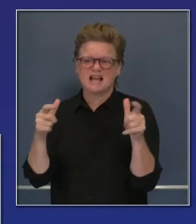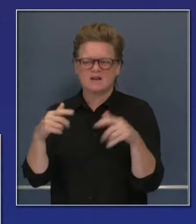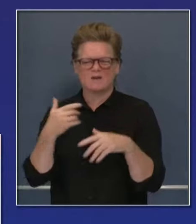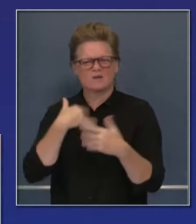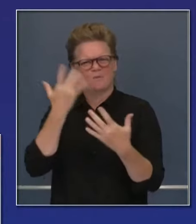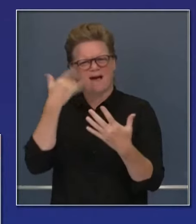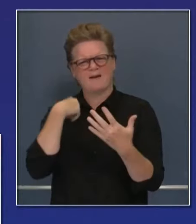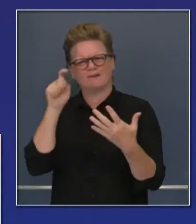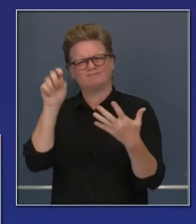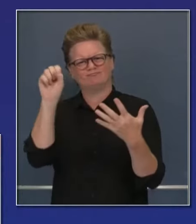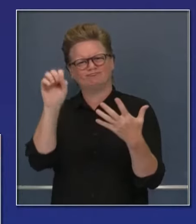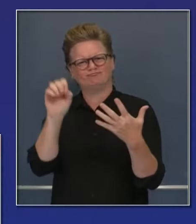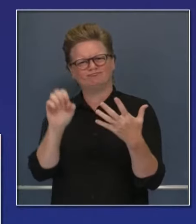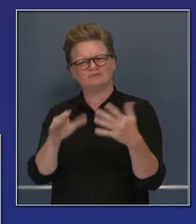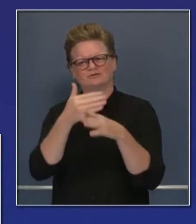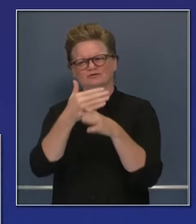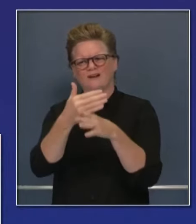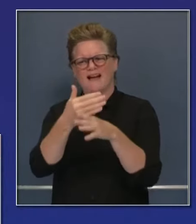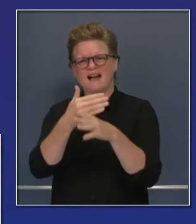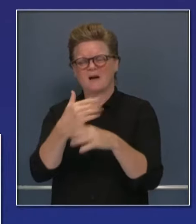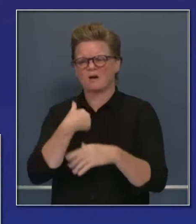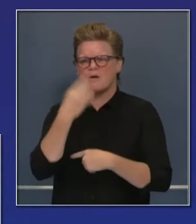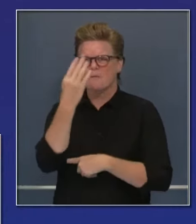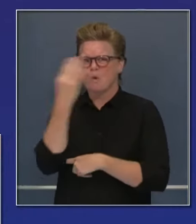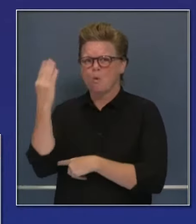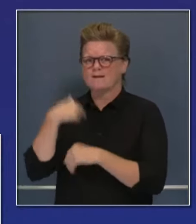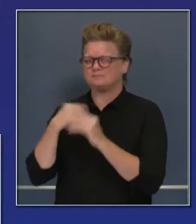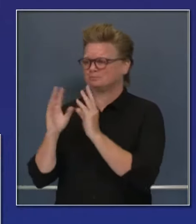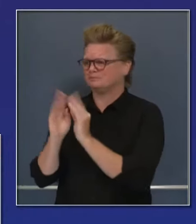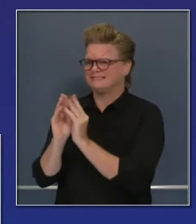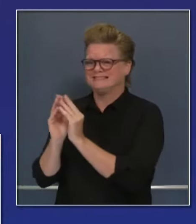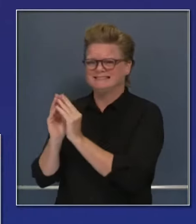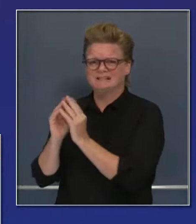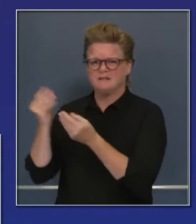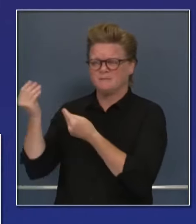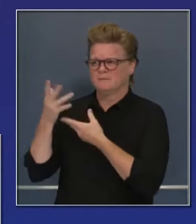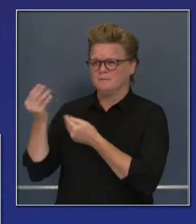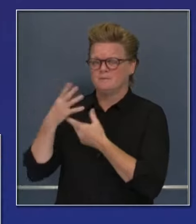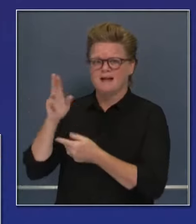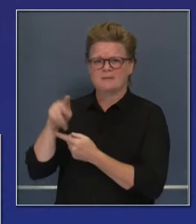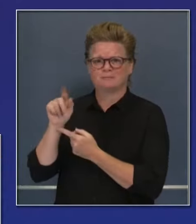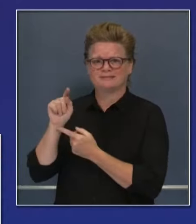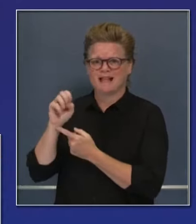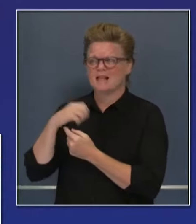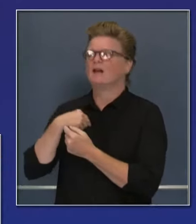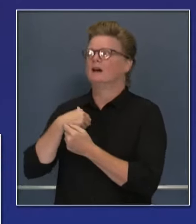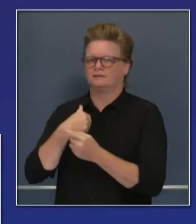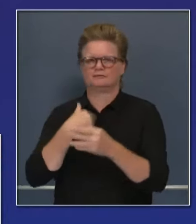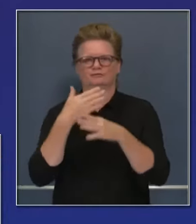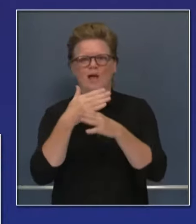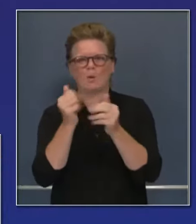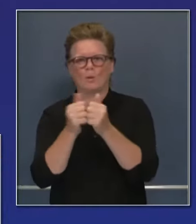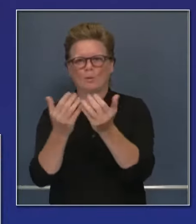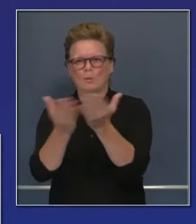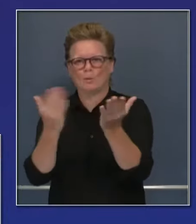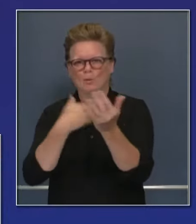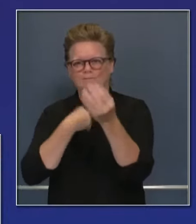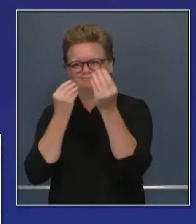our early morning meetings, and I want you to be familiar with what my team is communicating to me